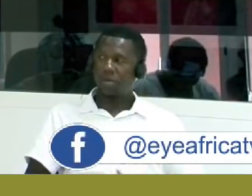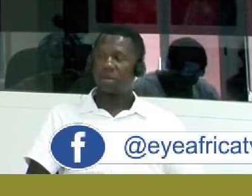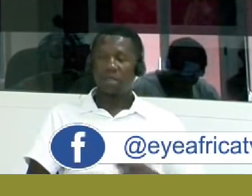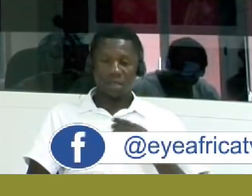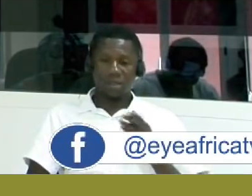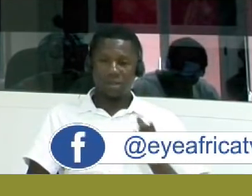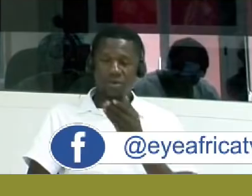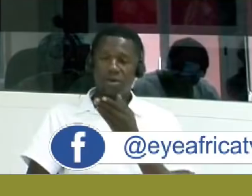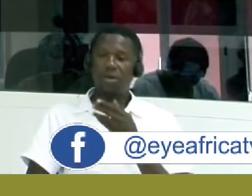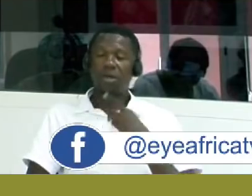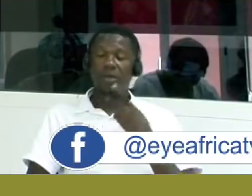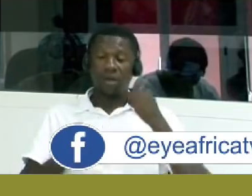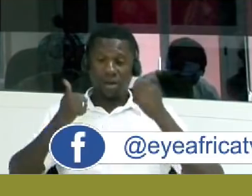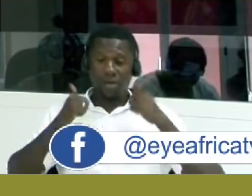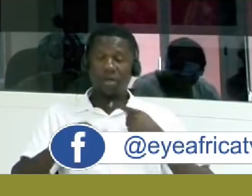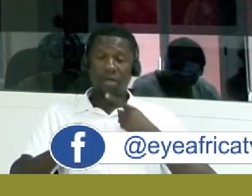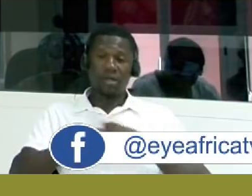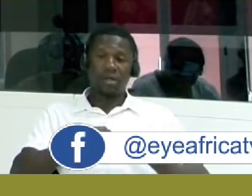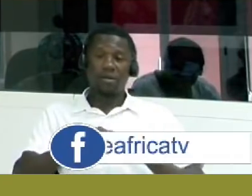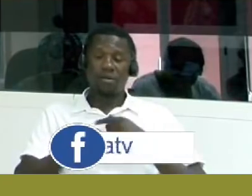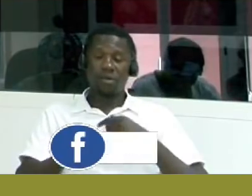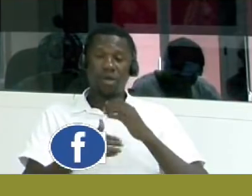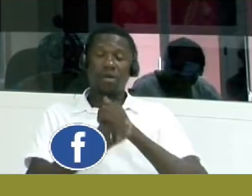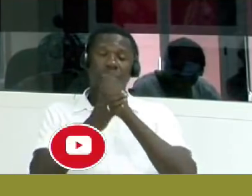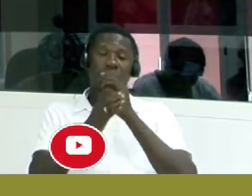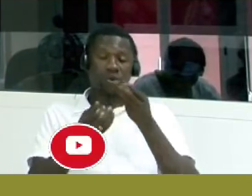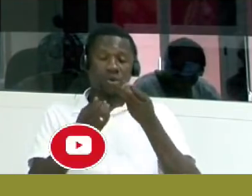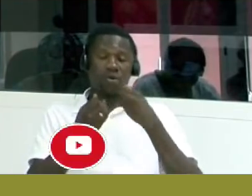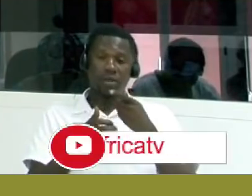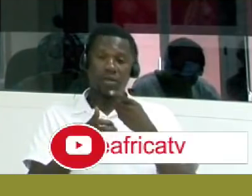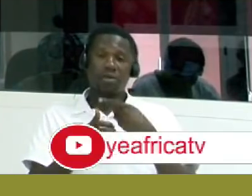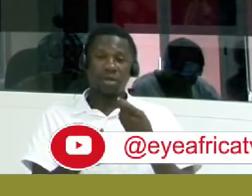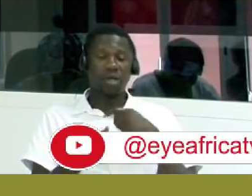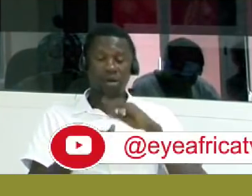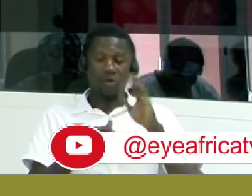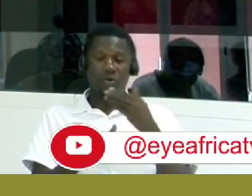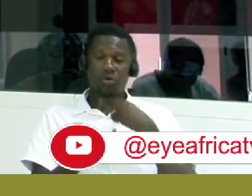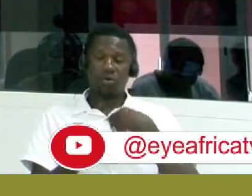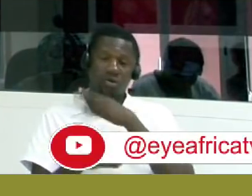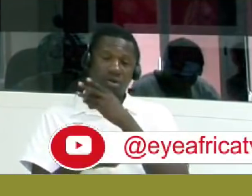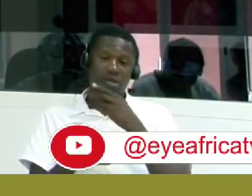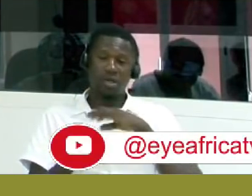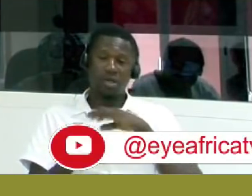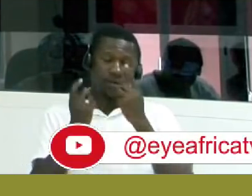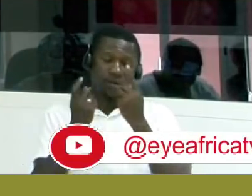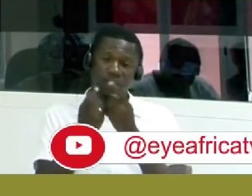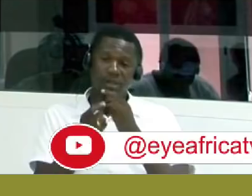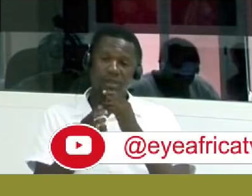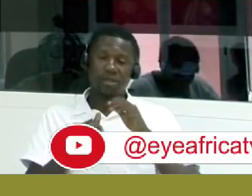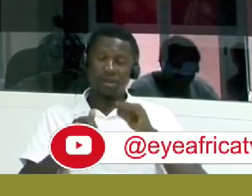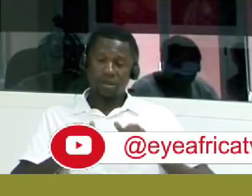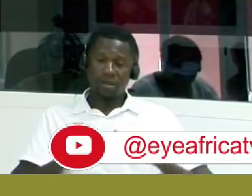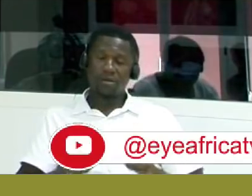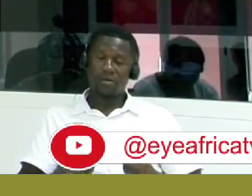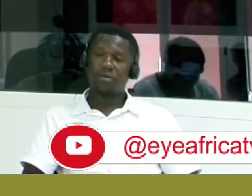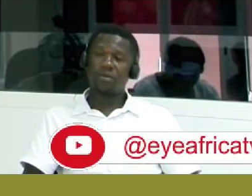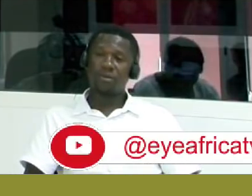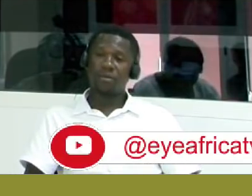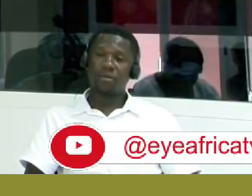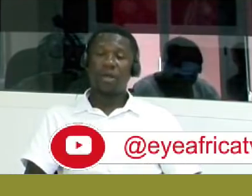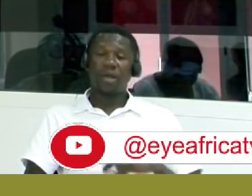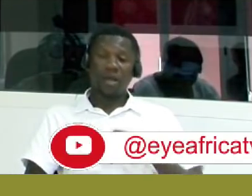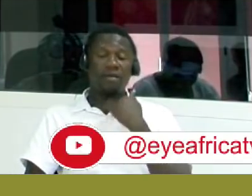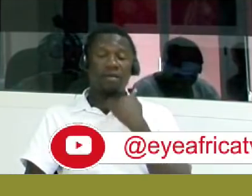happened at that time, my deputy wouldn't come and tell me that I want to go out because everything is calm. I find it distasteful that people have come